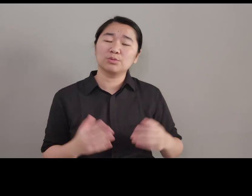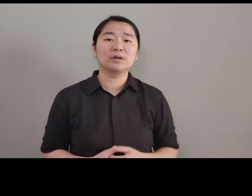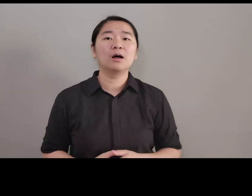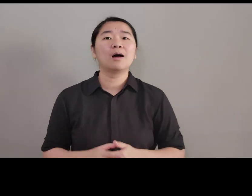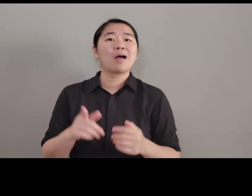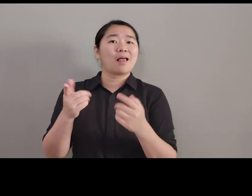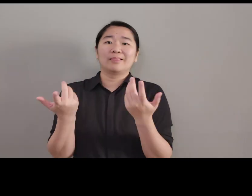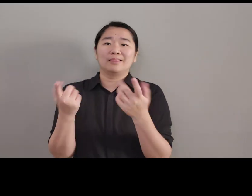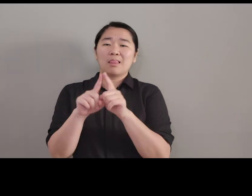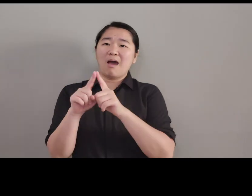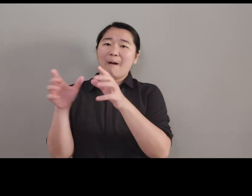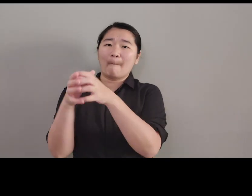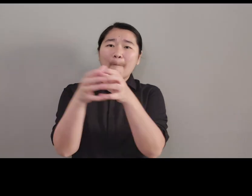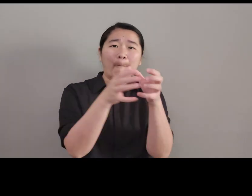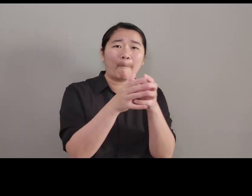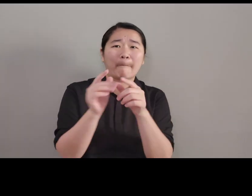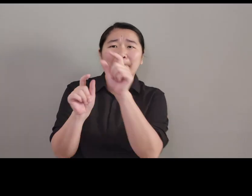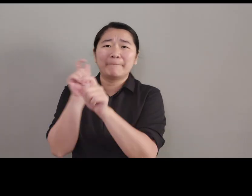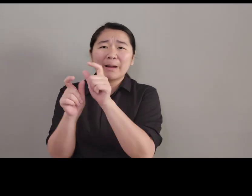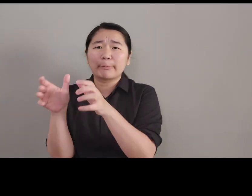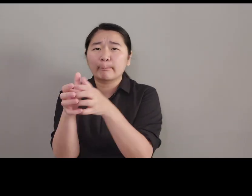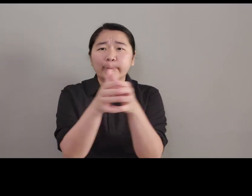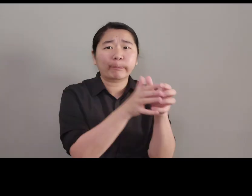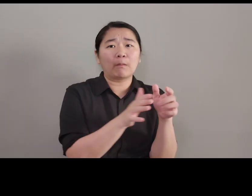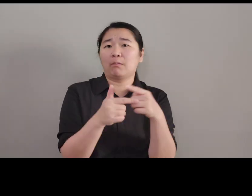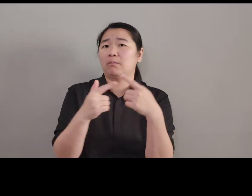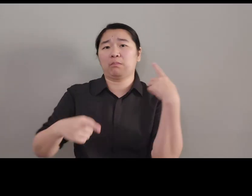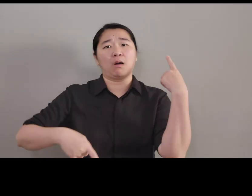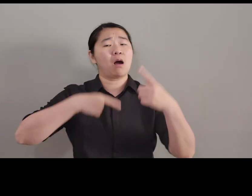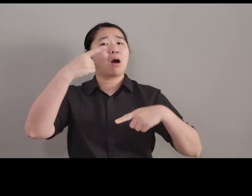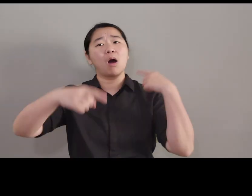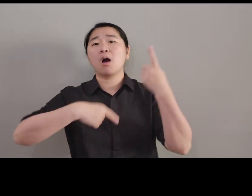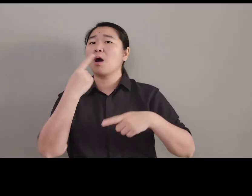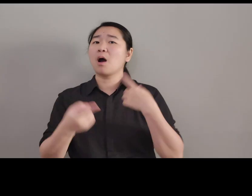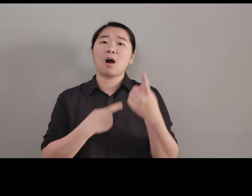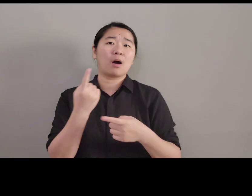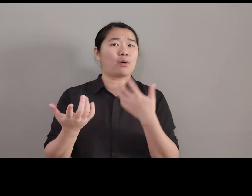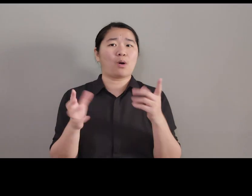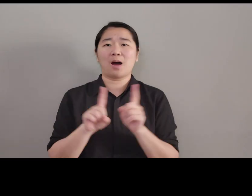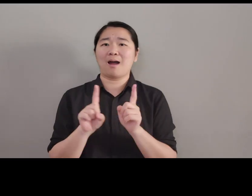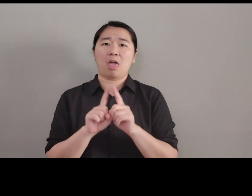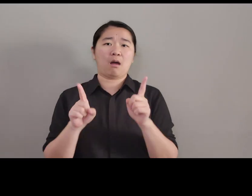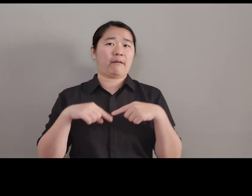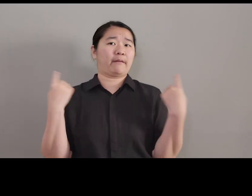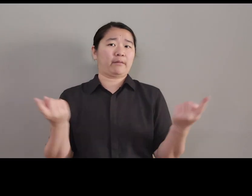that has always more to do. There's never enough of us. There's never enough hours in a